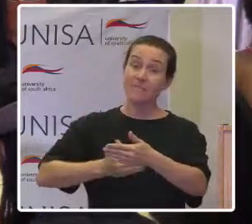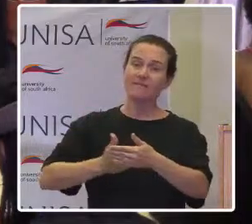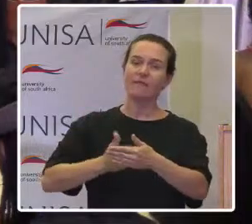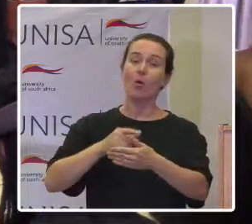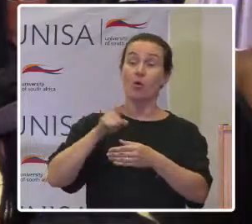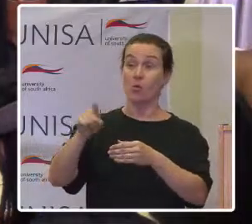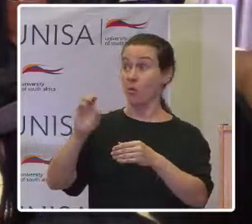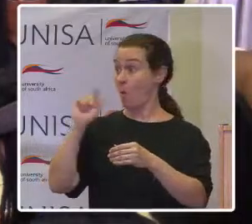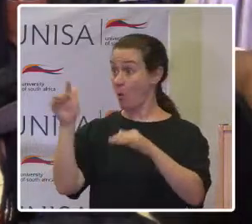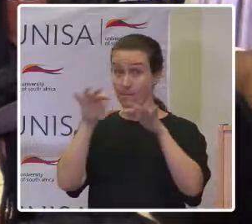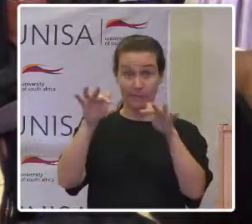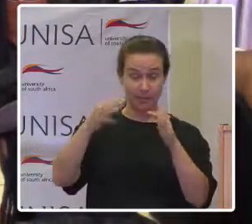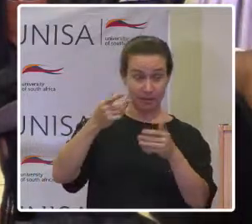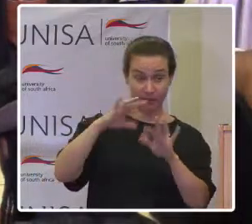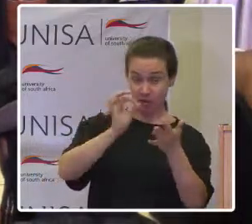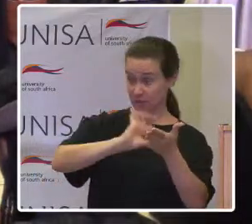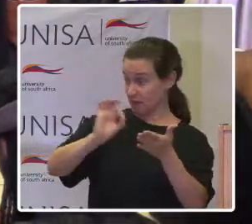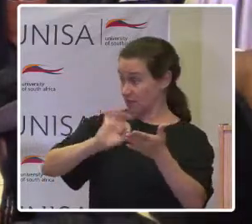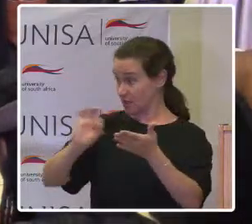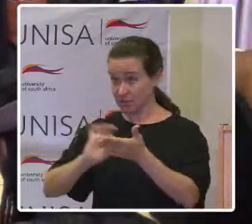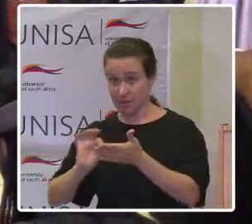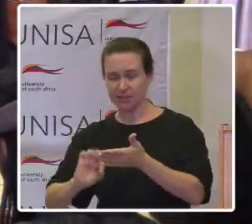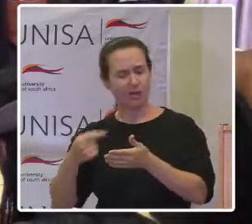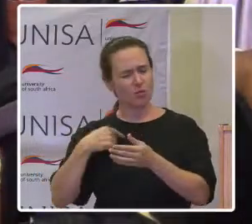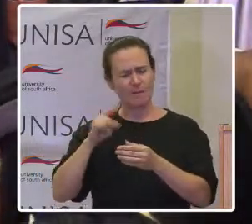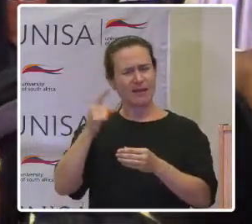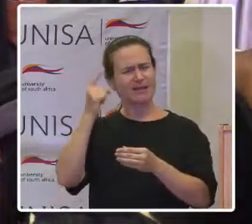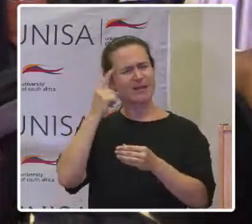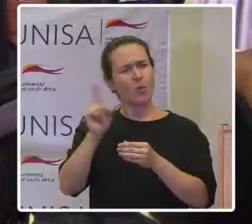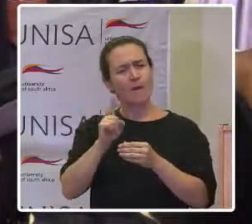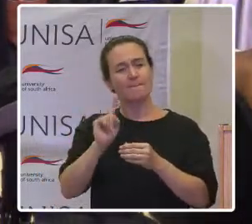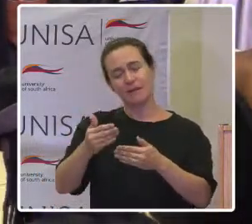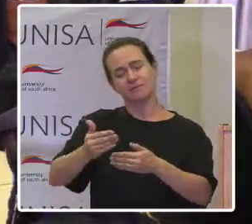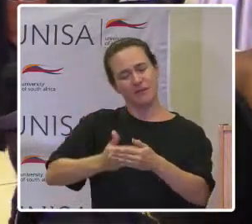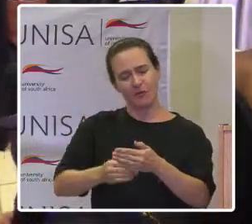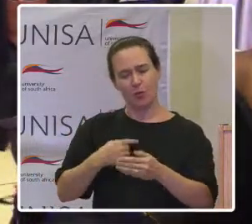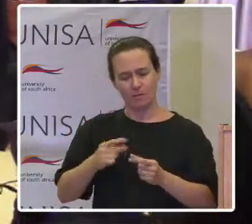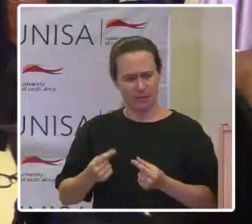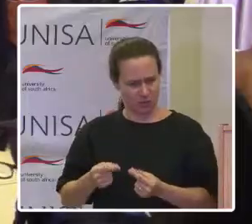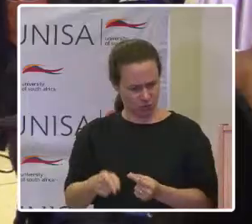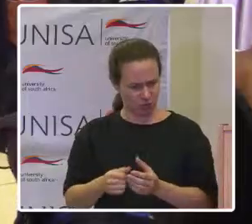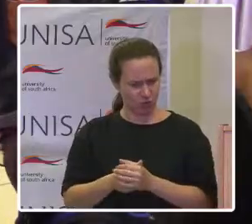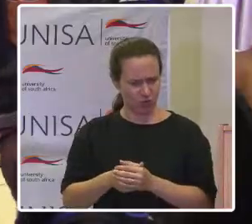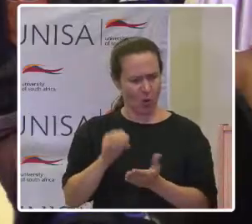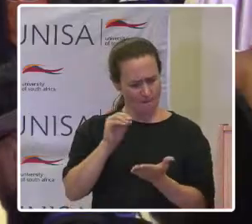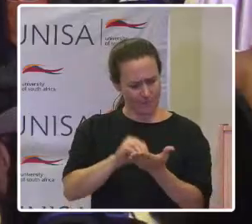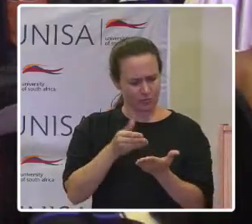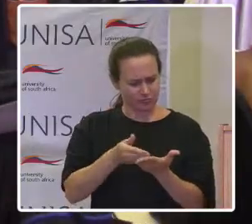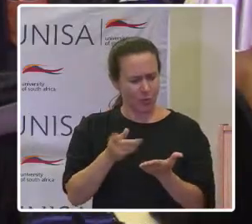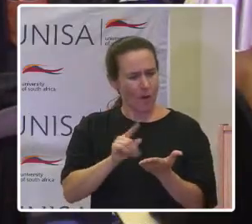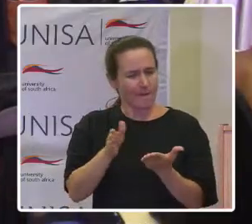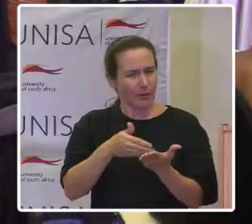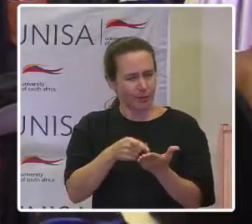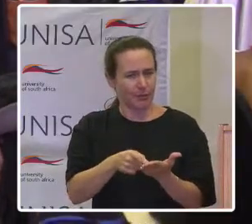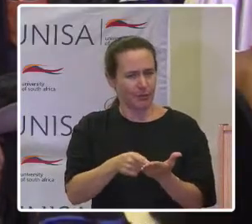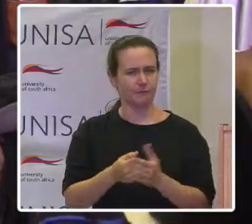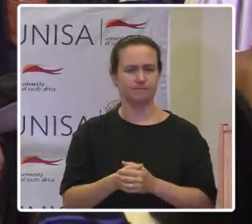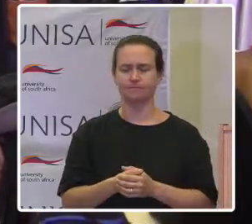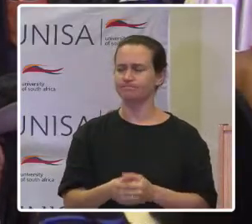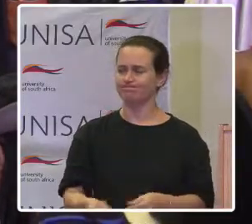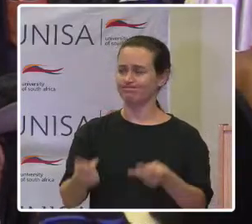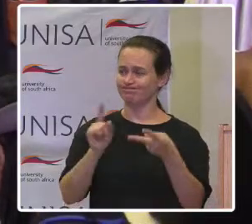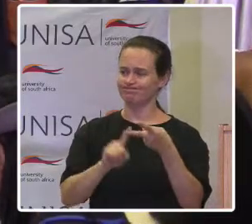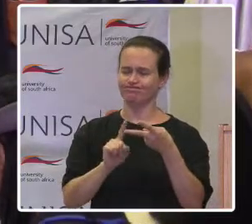sign, so that the second one flows. The second one I want to ask you is, why is